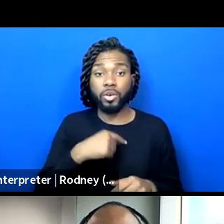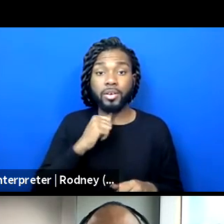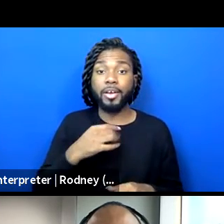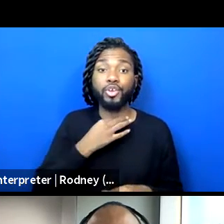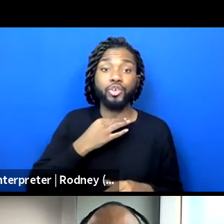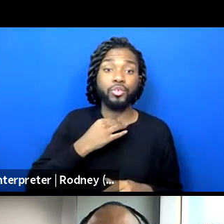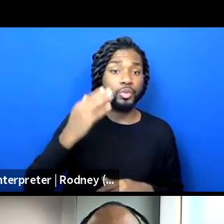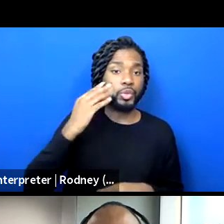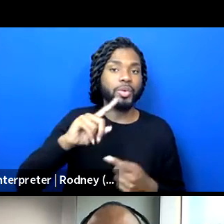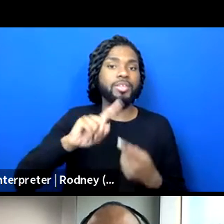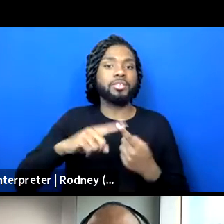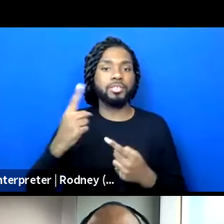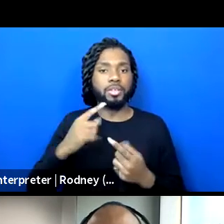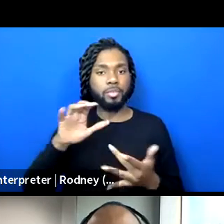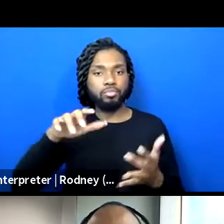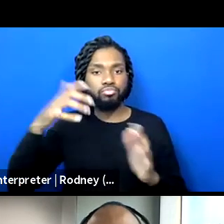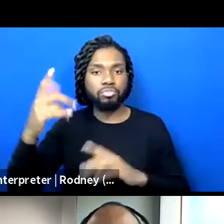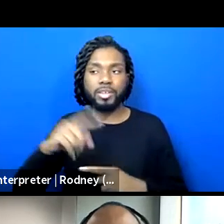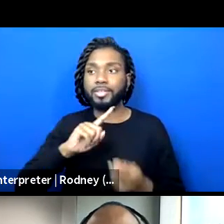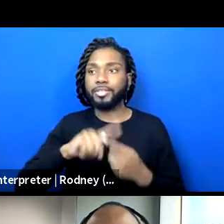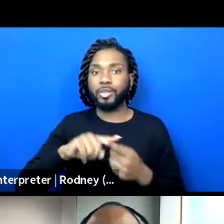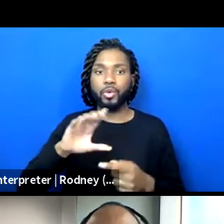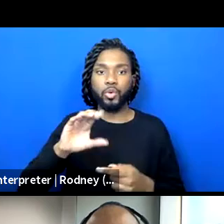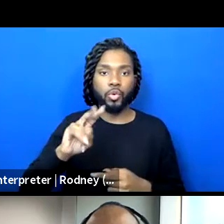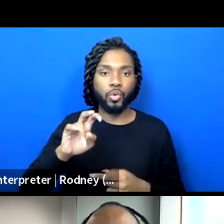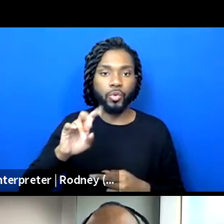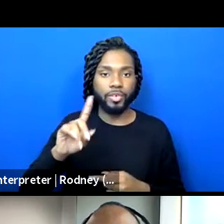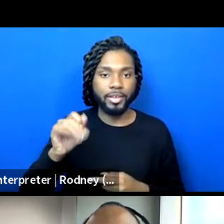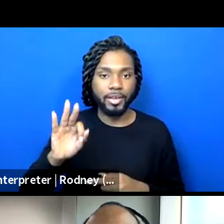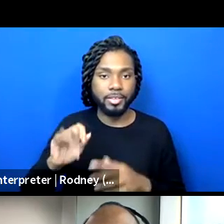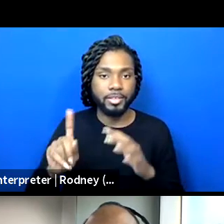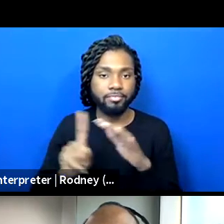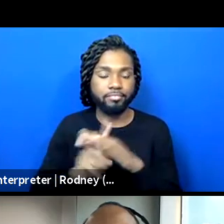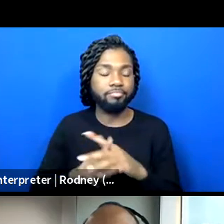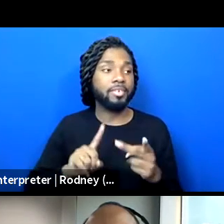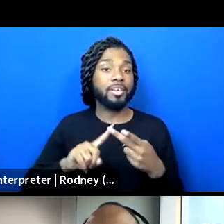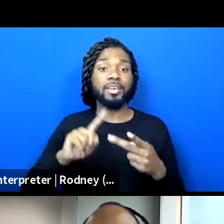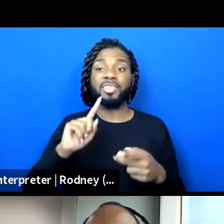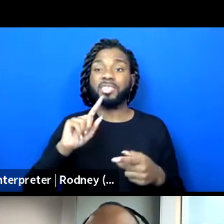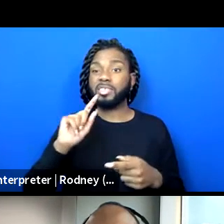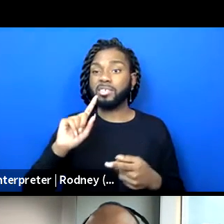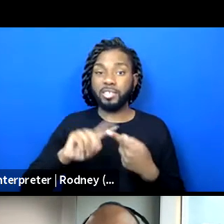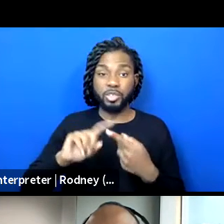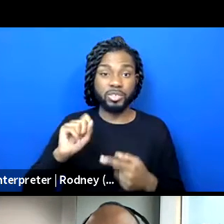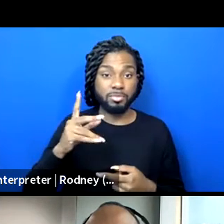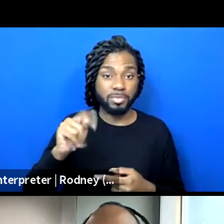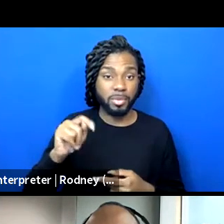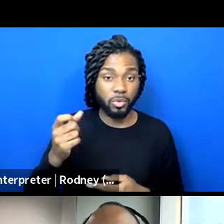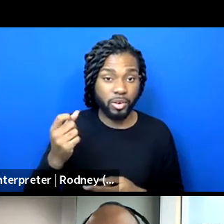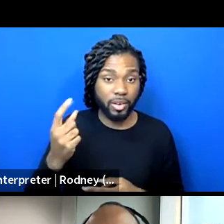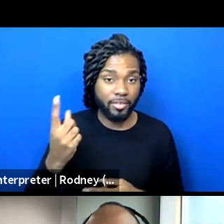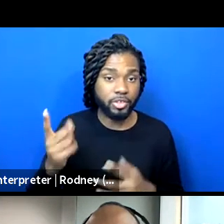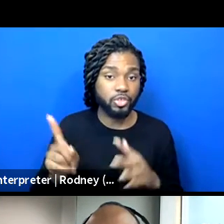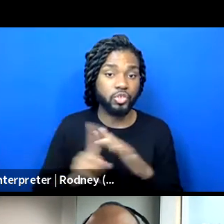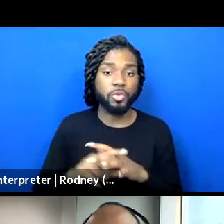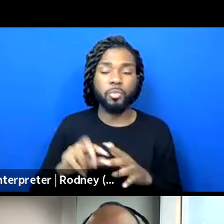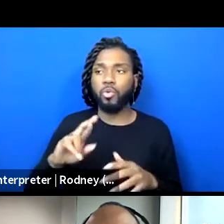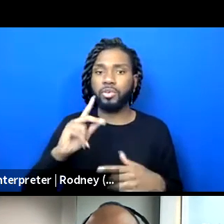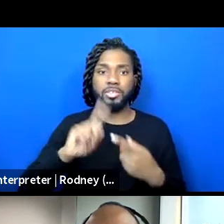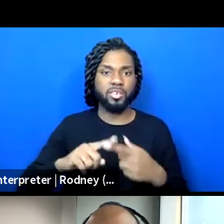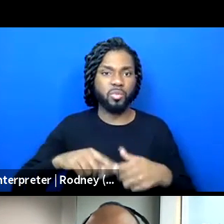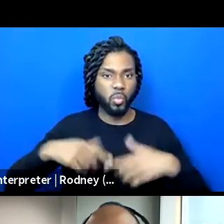something goes wrong, until there's a COVID-19, until there's a 9/11, until there's a whatever. We have to